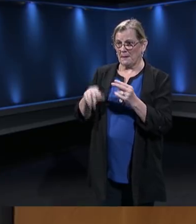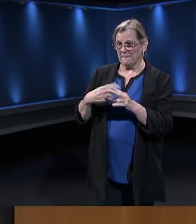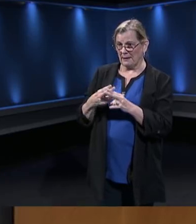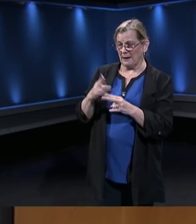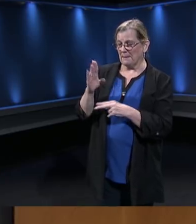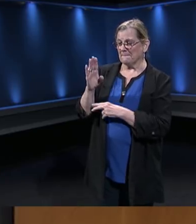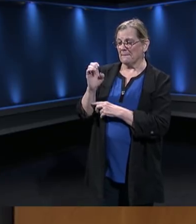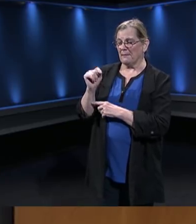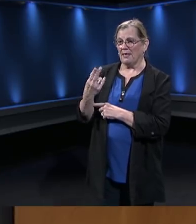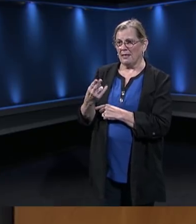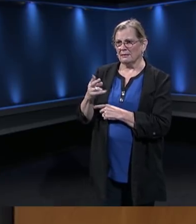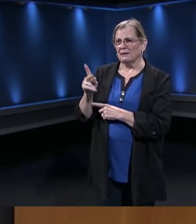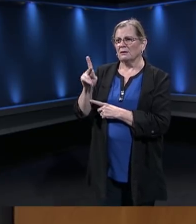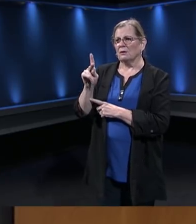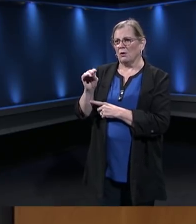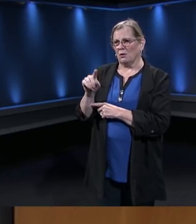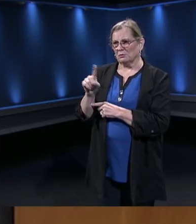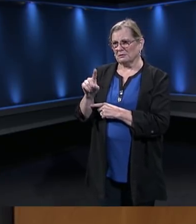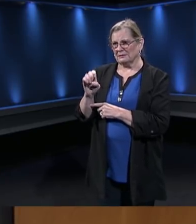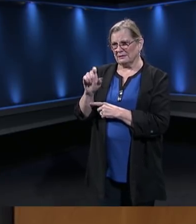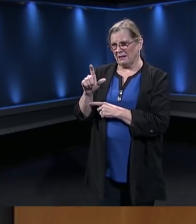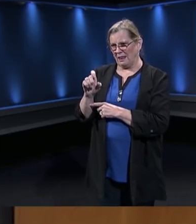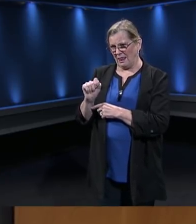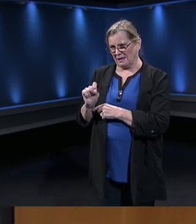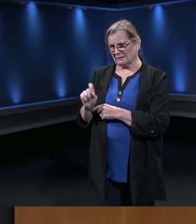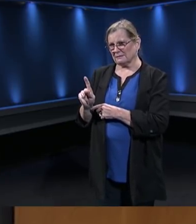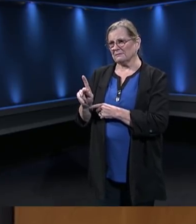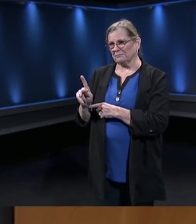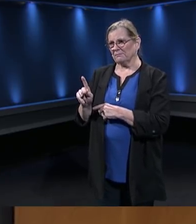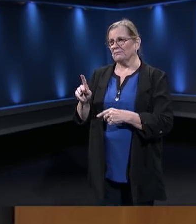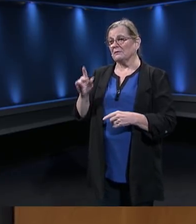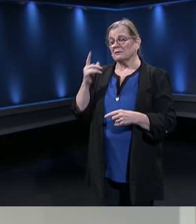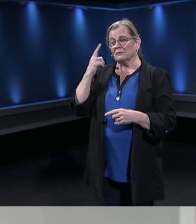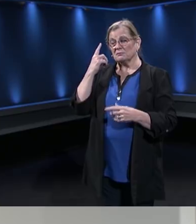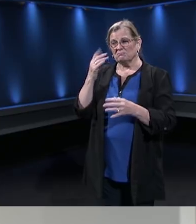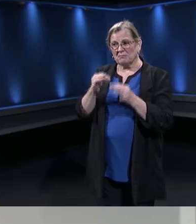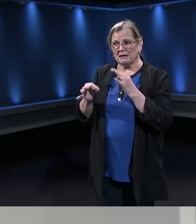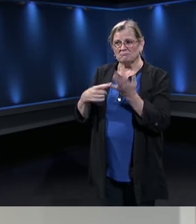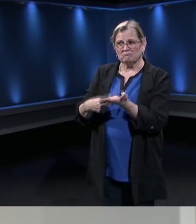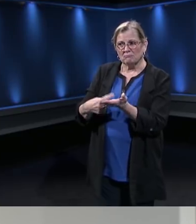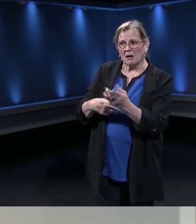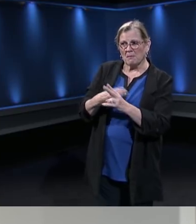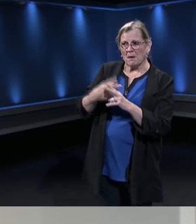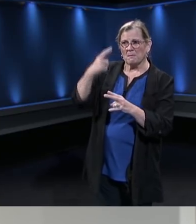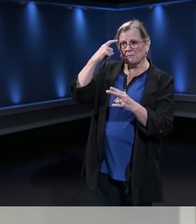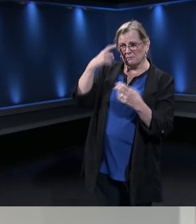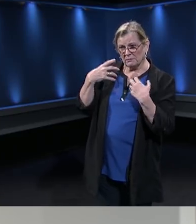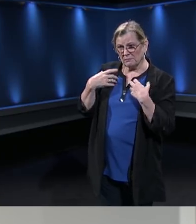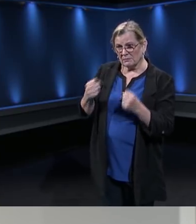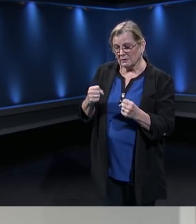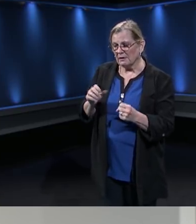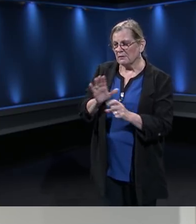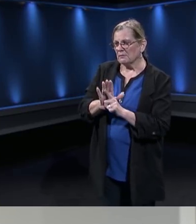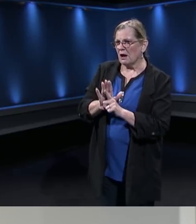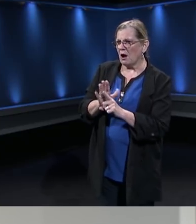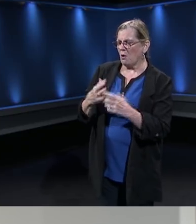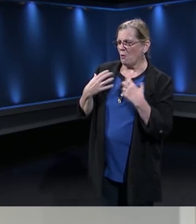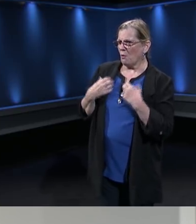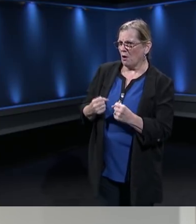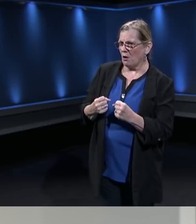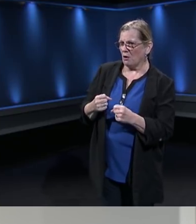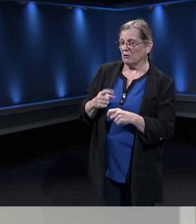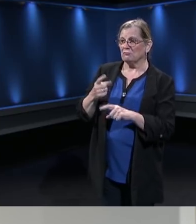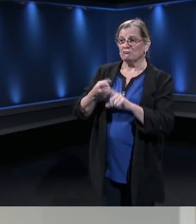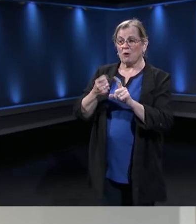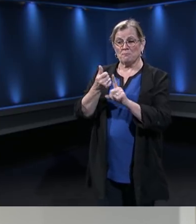Kozalak, who is going to talk to us about mental health and wellness. She's from Buffalo, New York, and she began